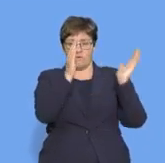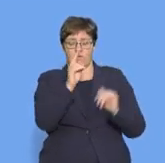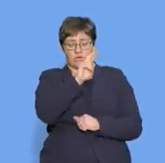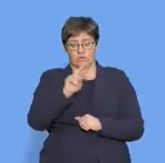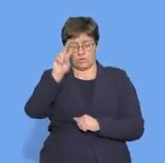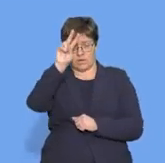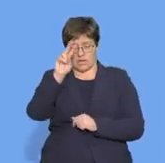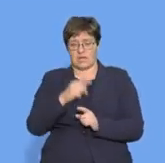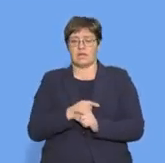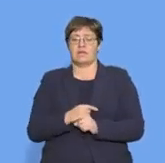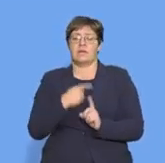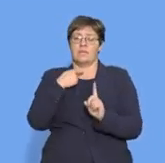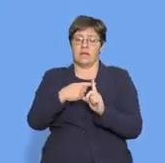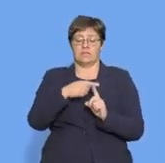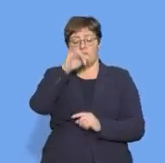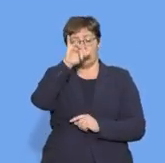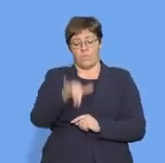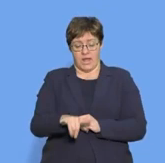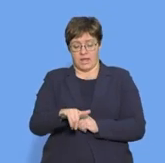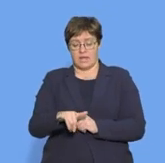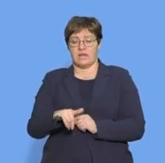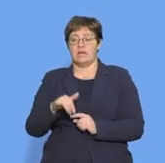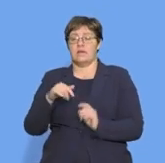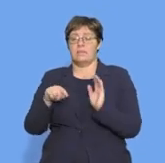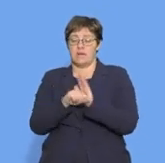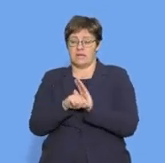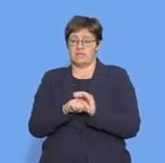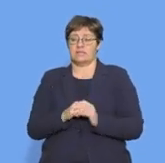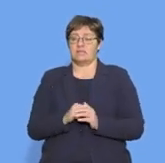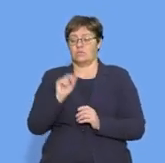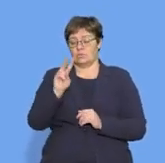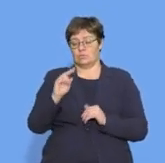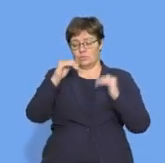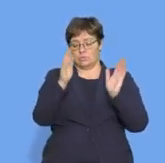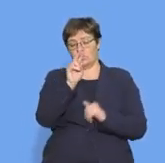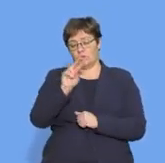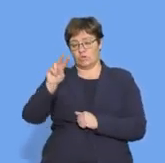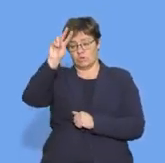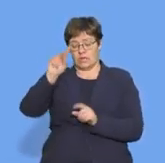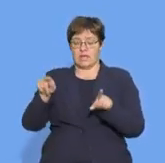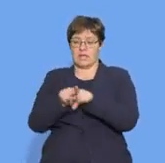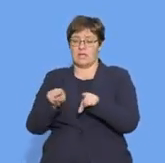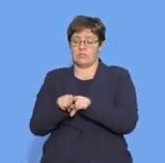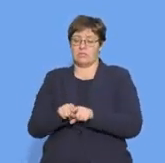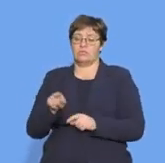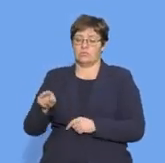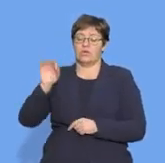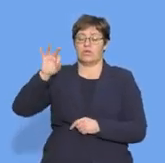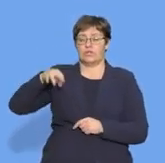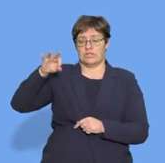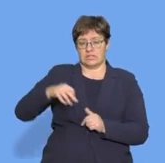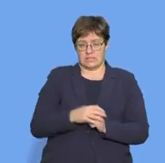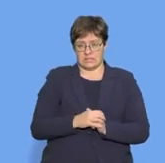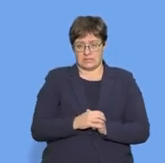4 squared plus y minus 2 squared is